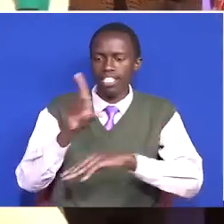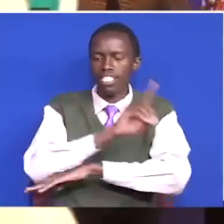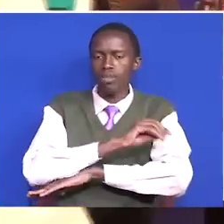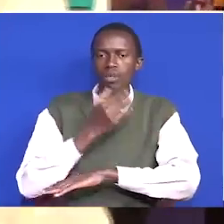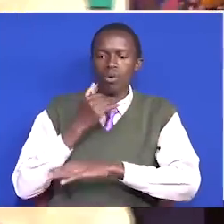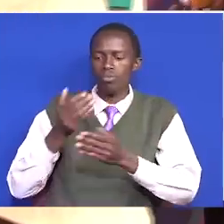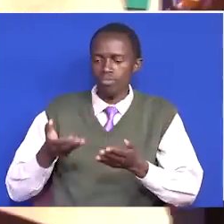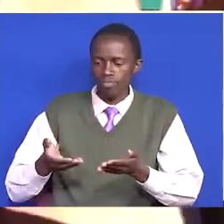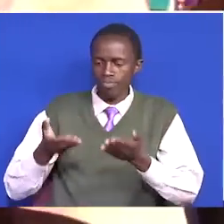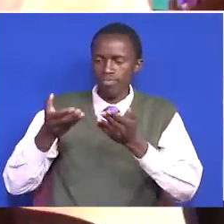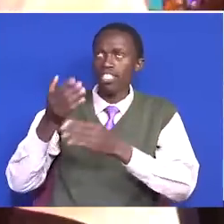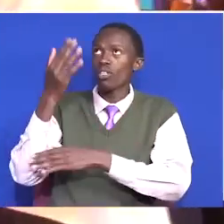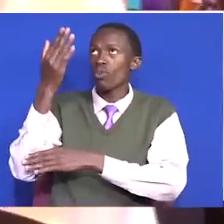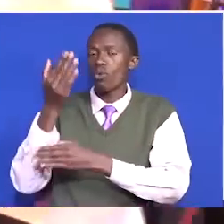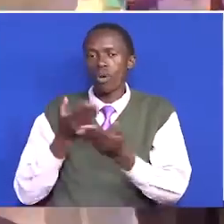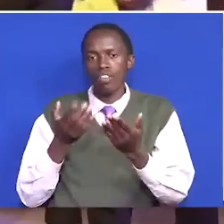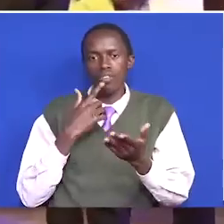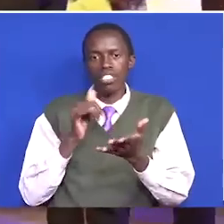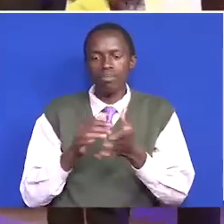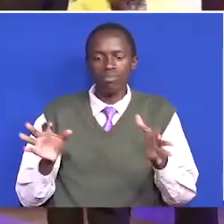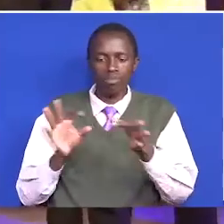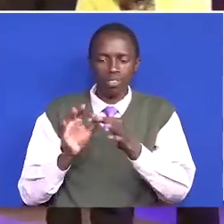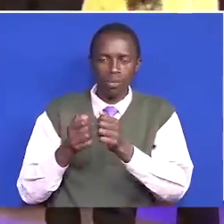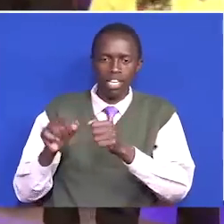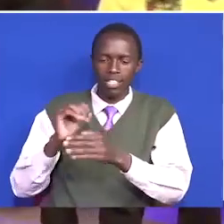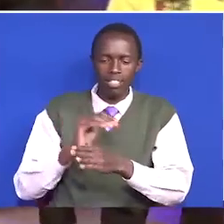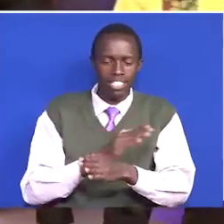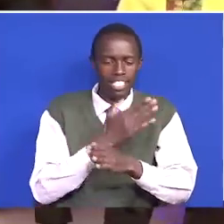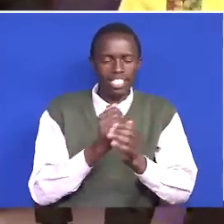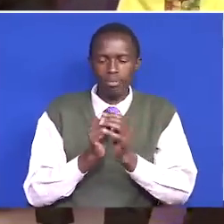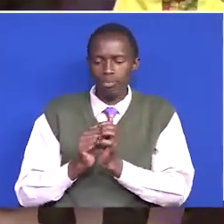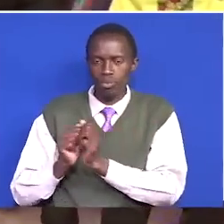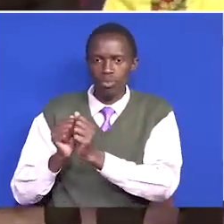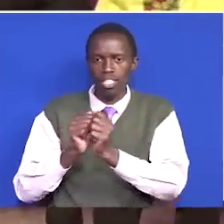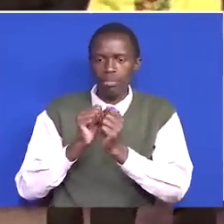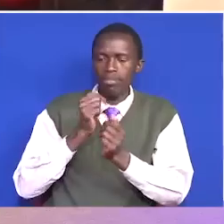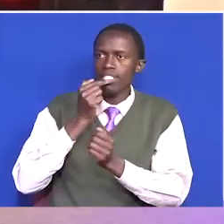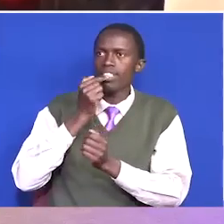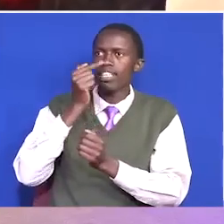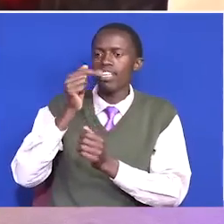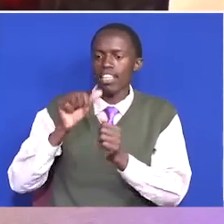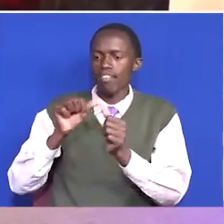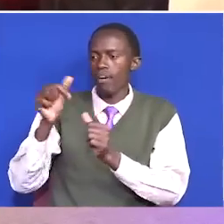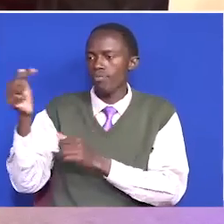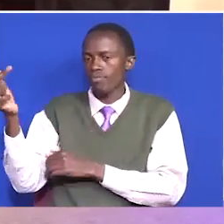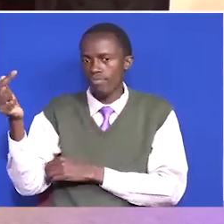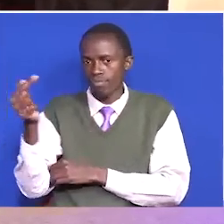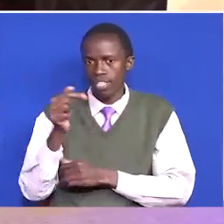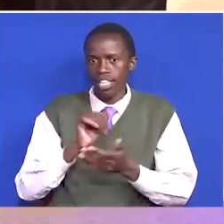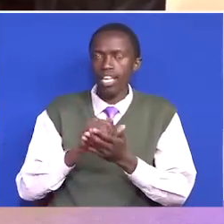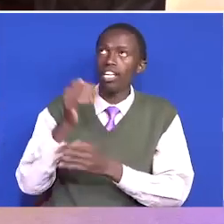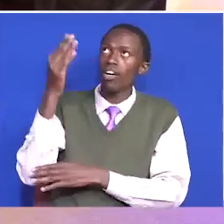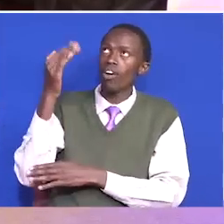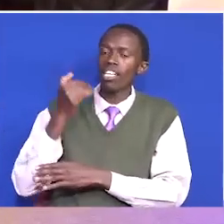to magnify you. Wherever you are, just join us as we sing together to declare that the far we have come, He has